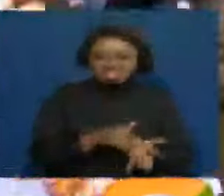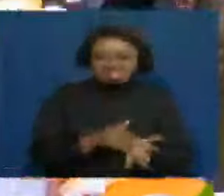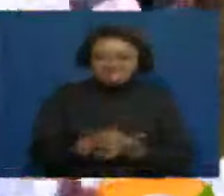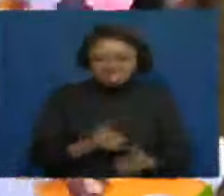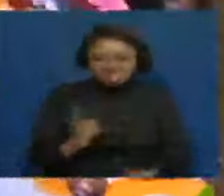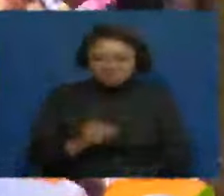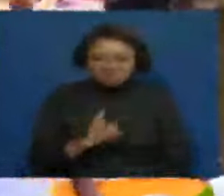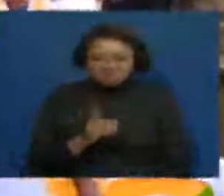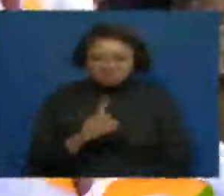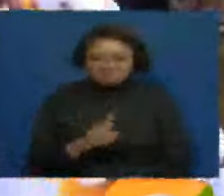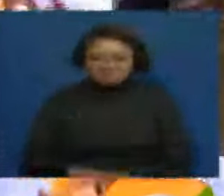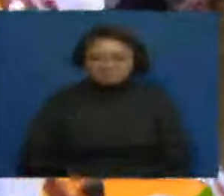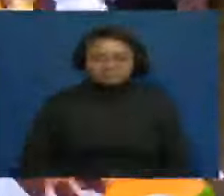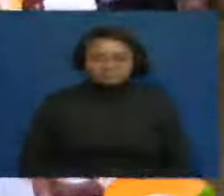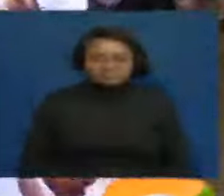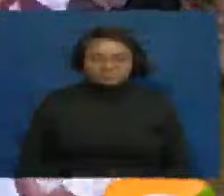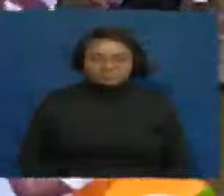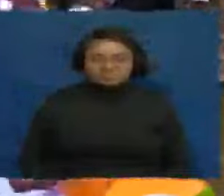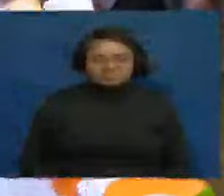fickle.